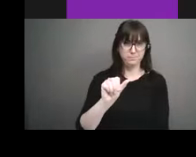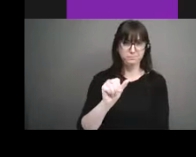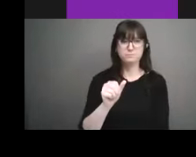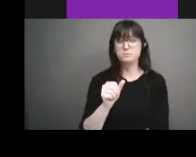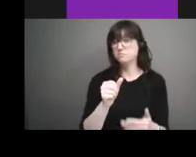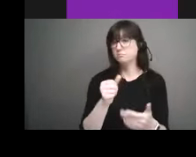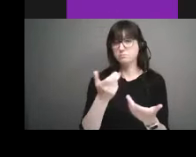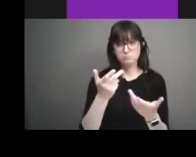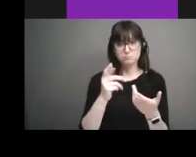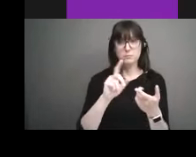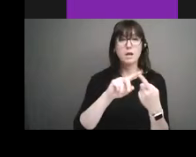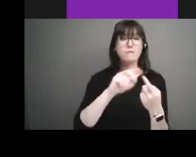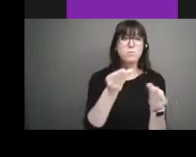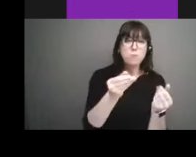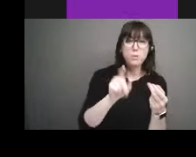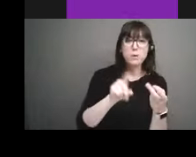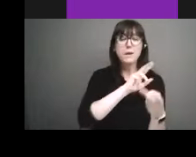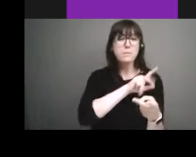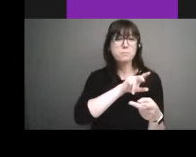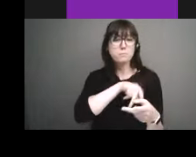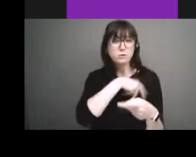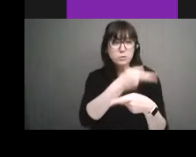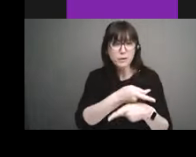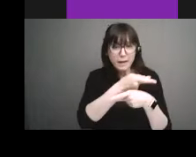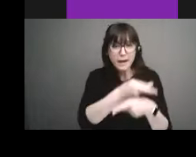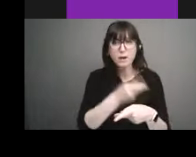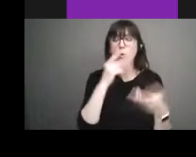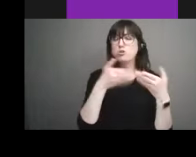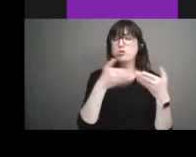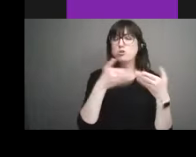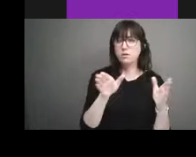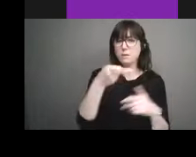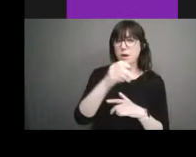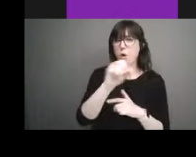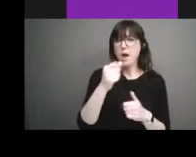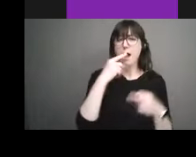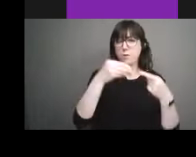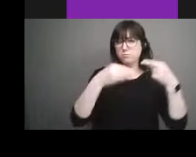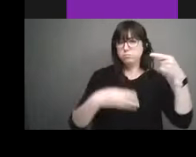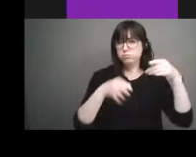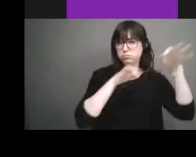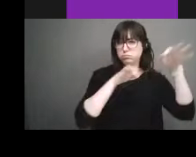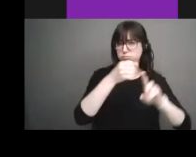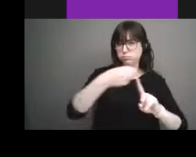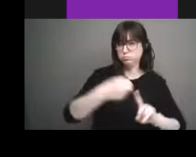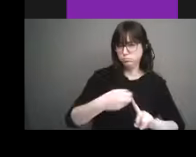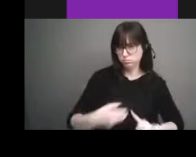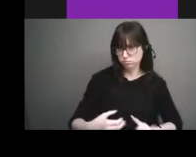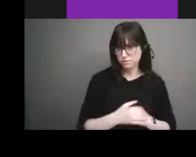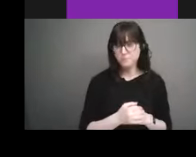property, personal care, or general power of attorney, and I'm going to come to the different sorts in a moment. In our